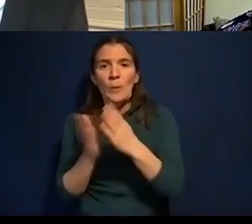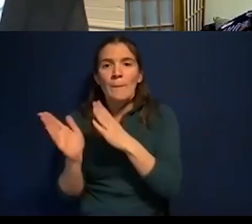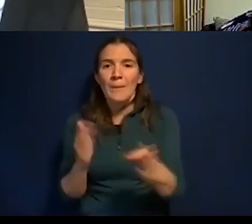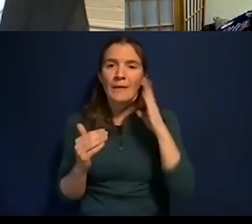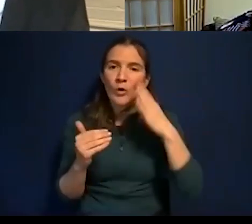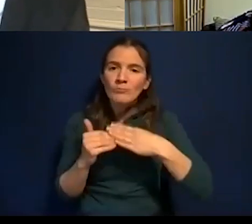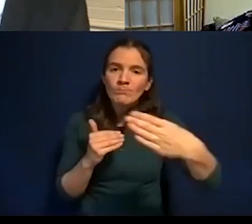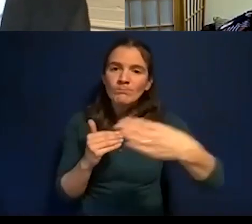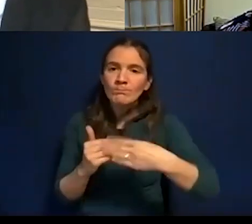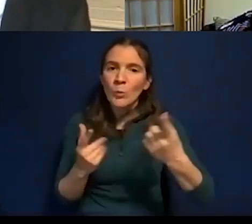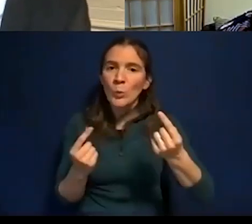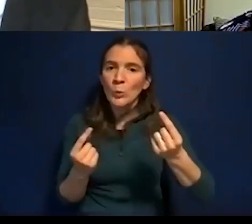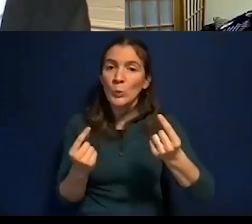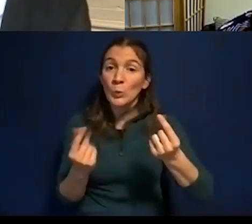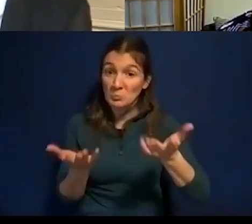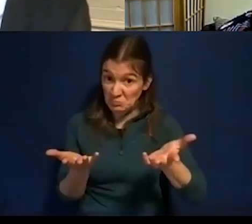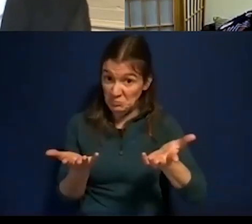forward?